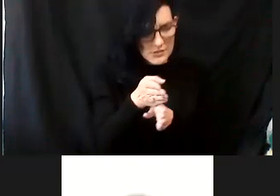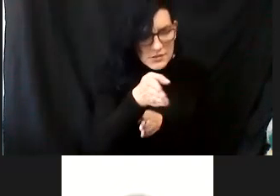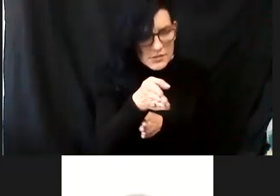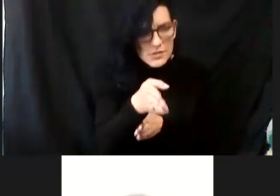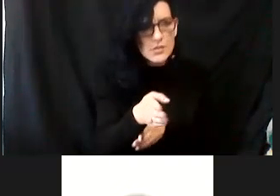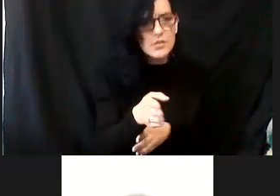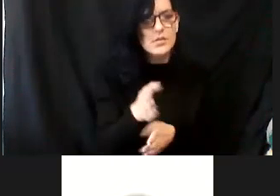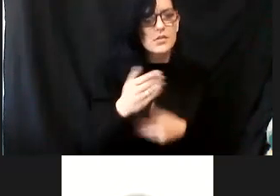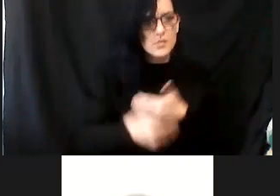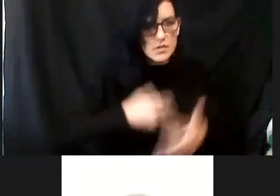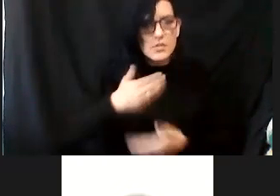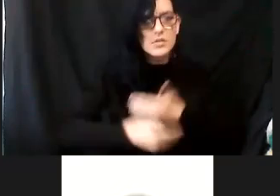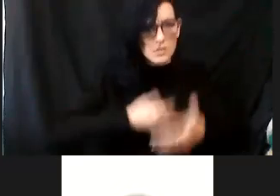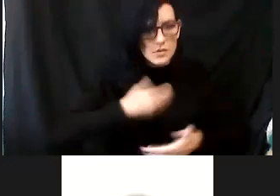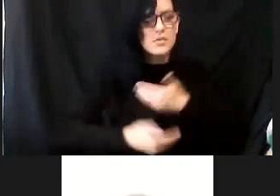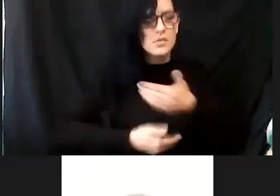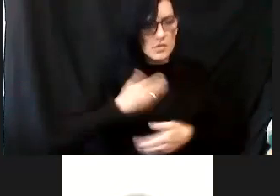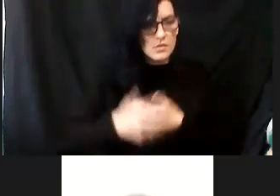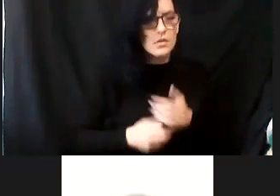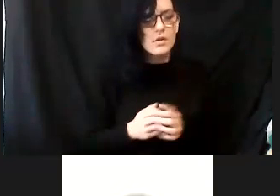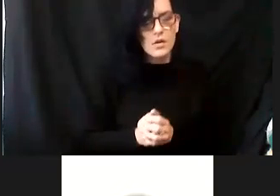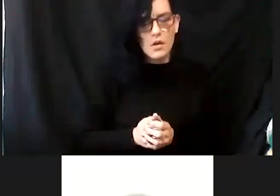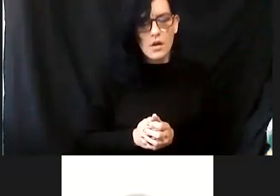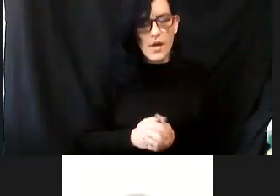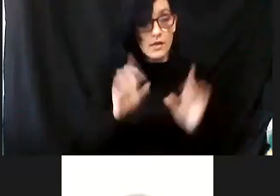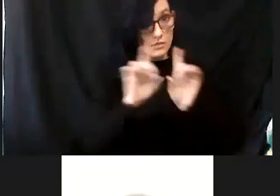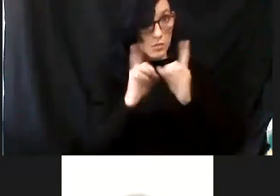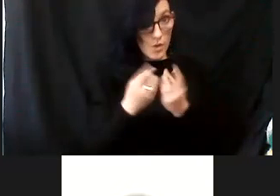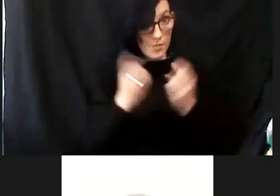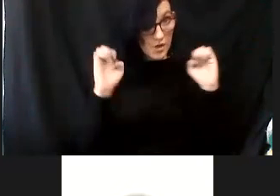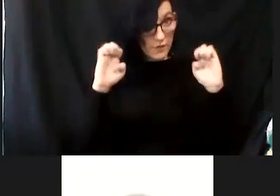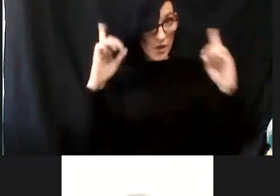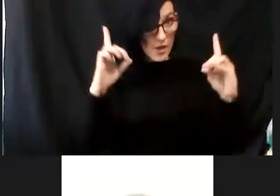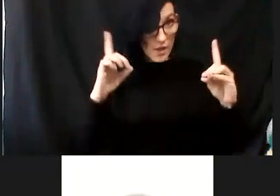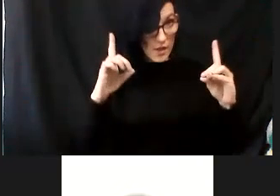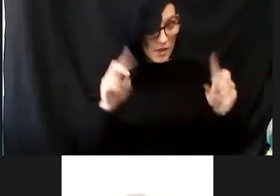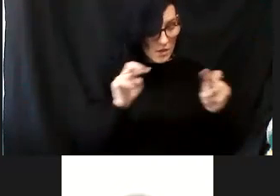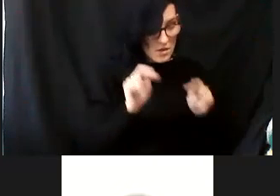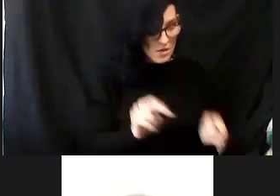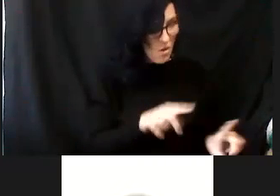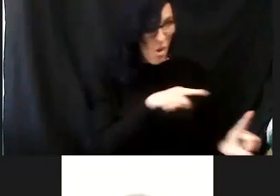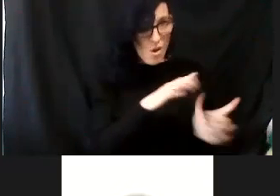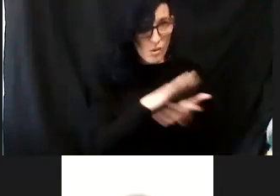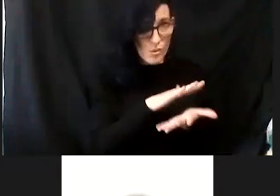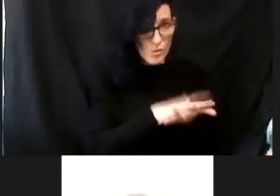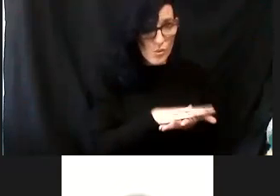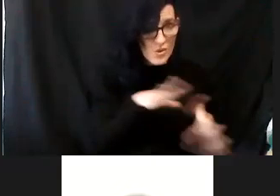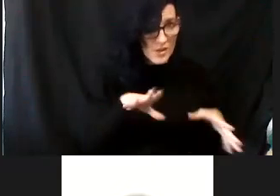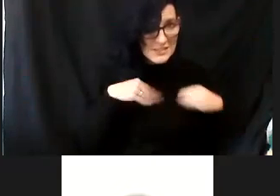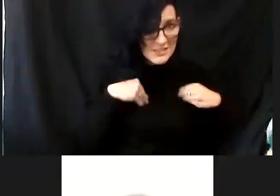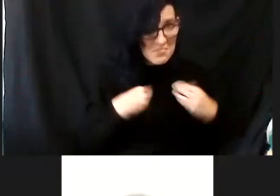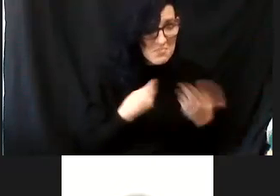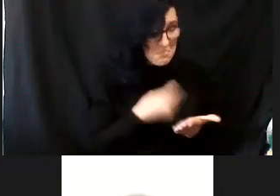at it and said, yeah, we know like this school committed fraud. We're going to treat these applications in a different way. In other situations, there's